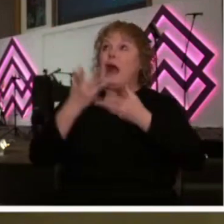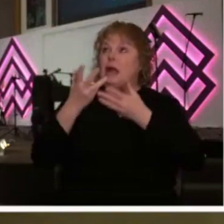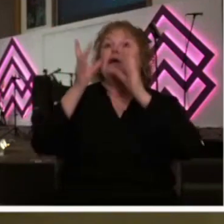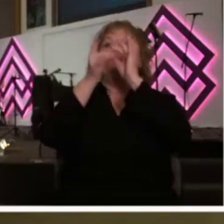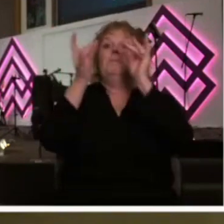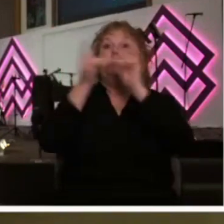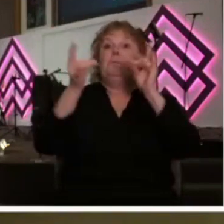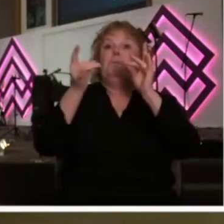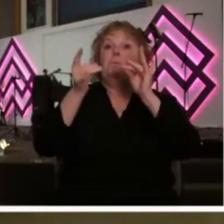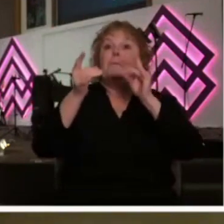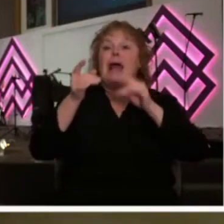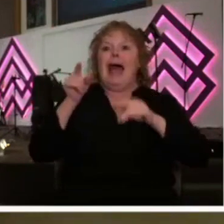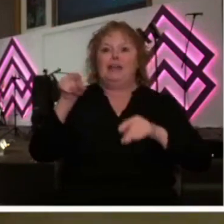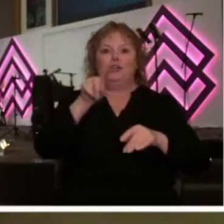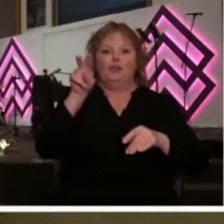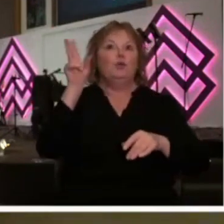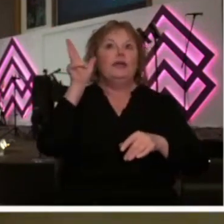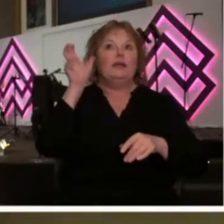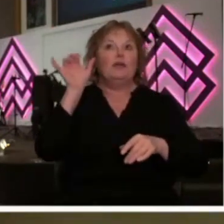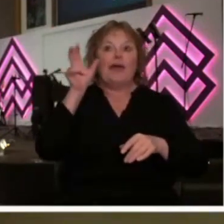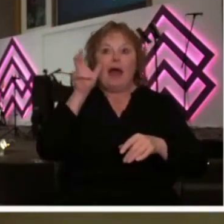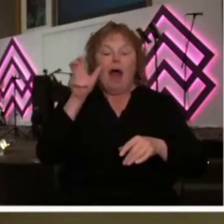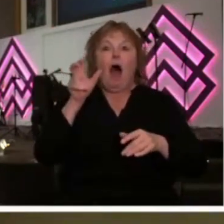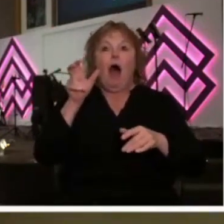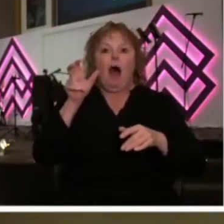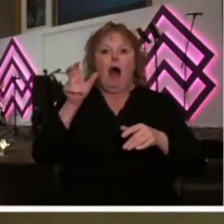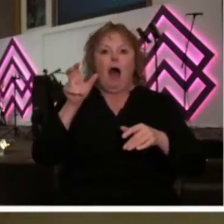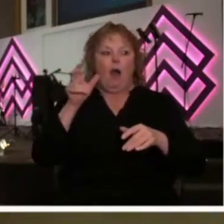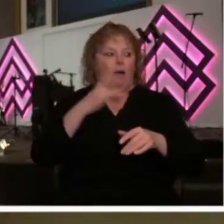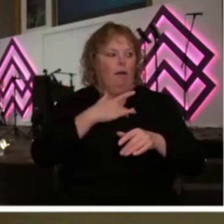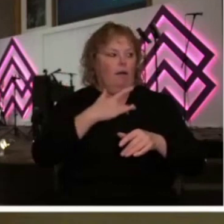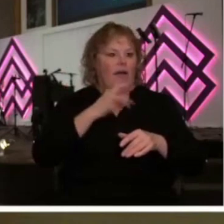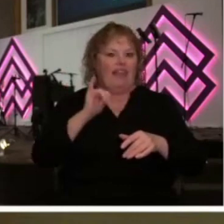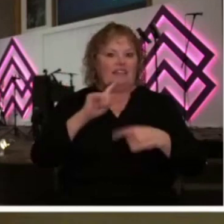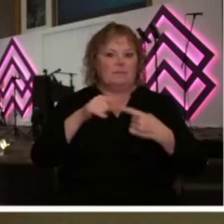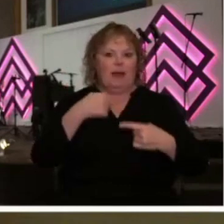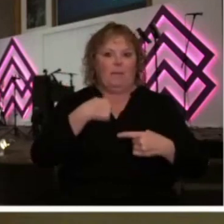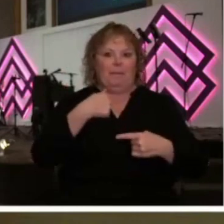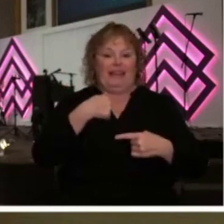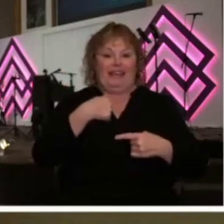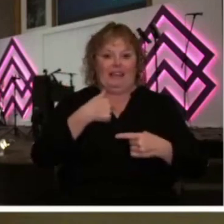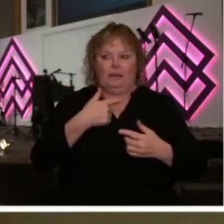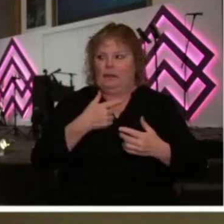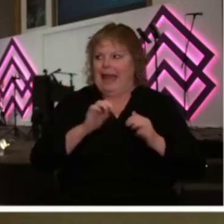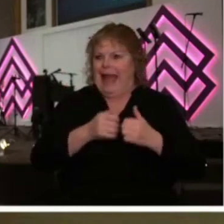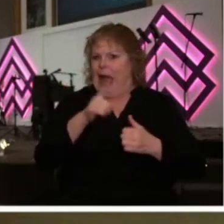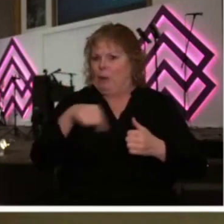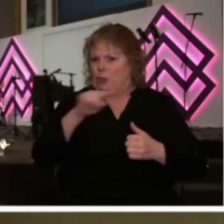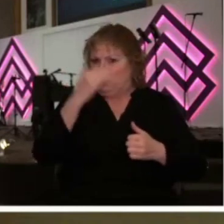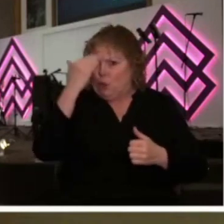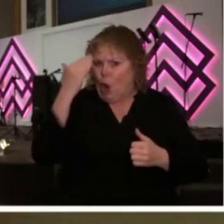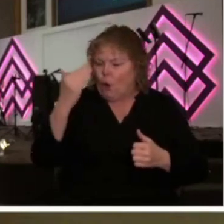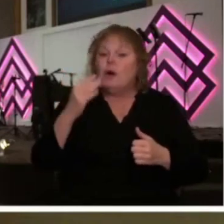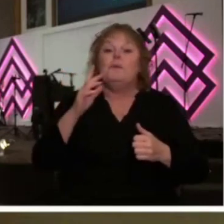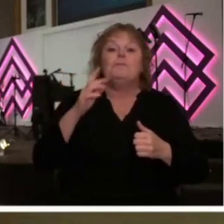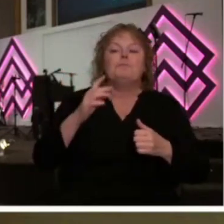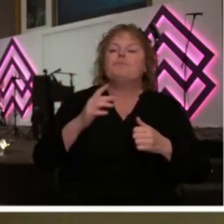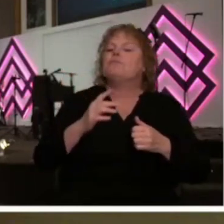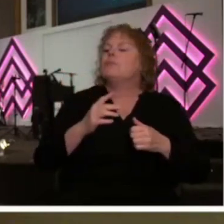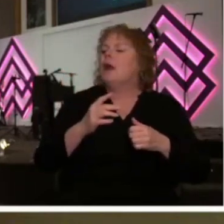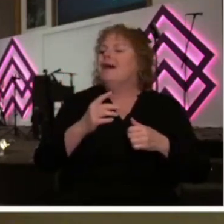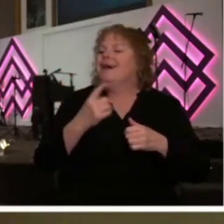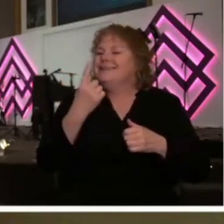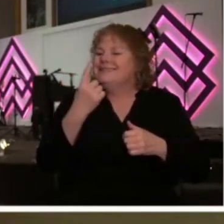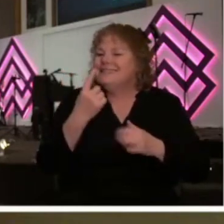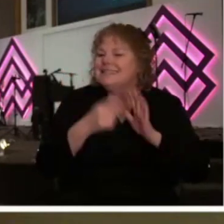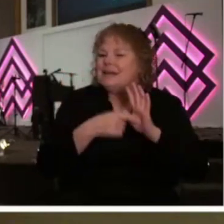you know what you know," or "I don't know." I have been accused on occasion of having somebody say, "Did so-and-so tell you my